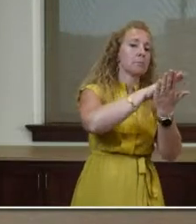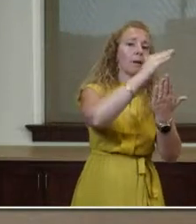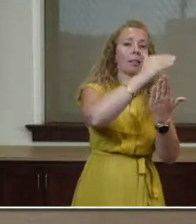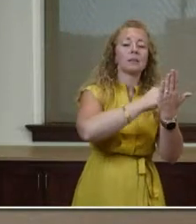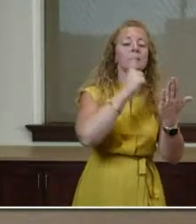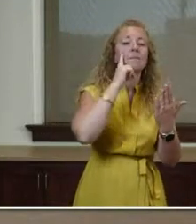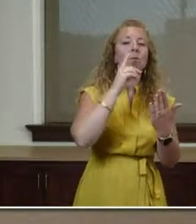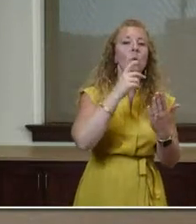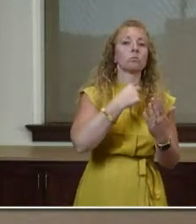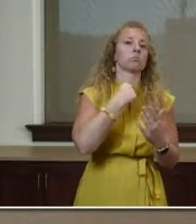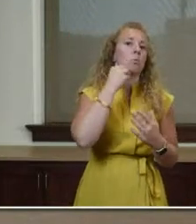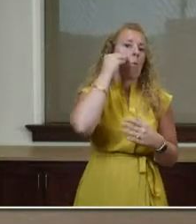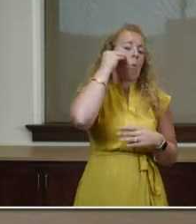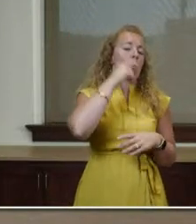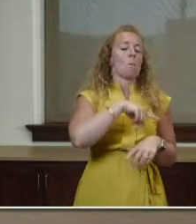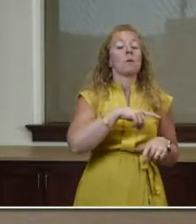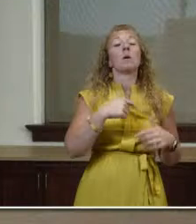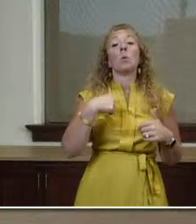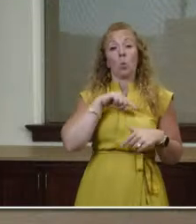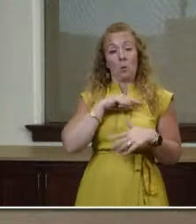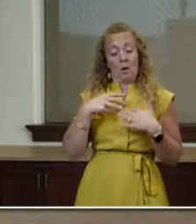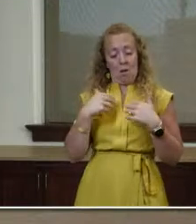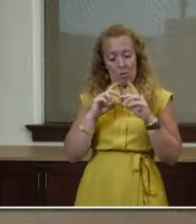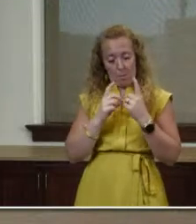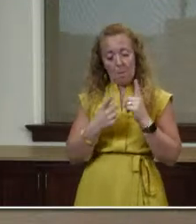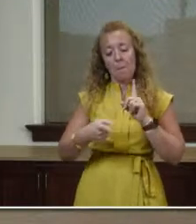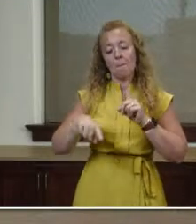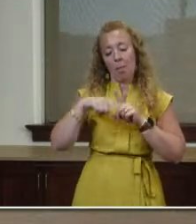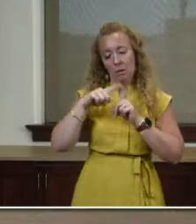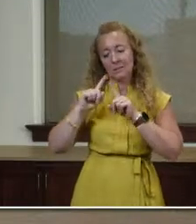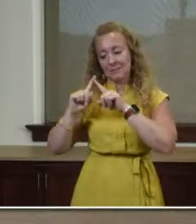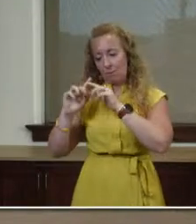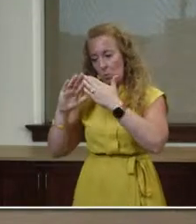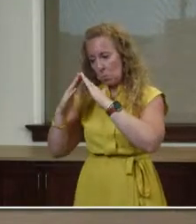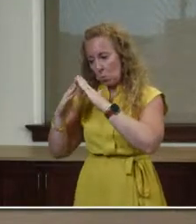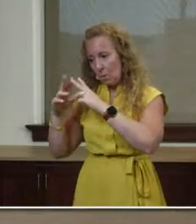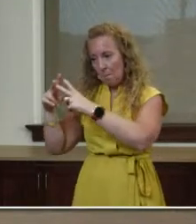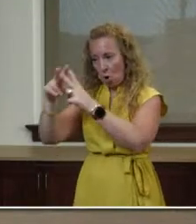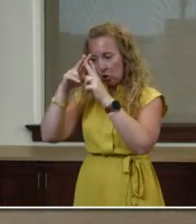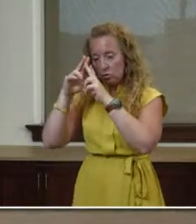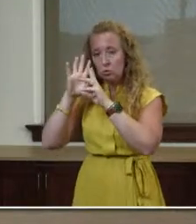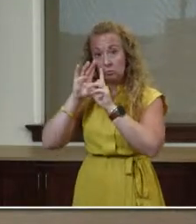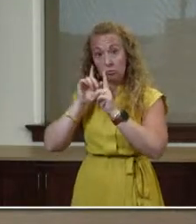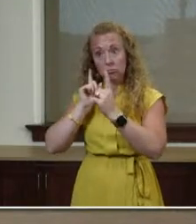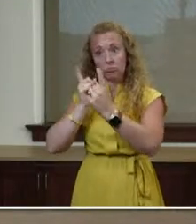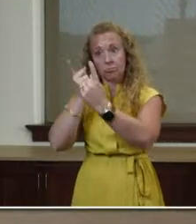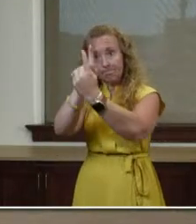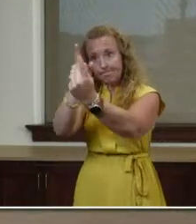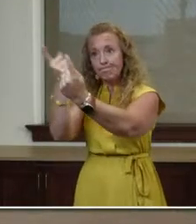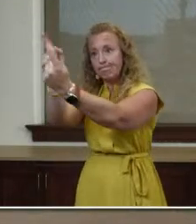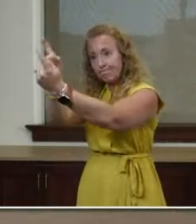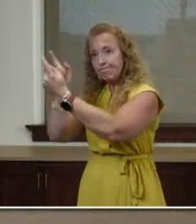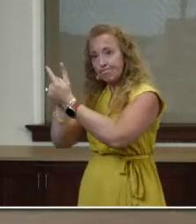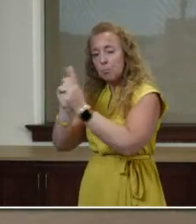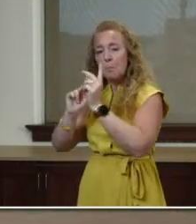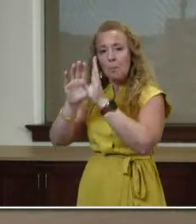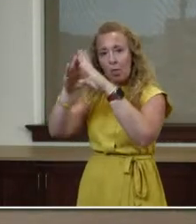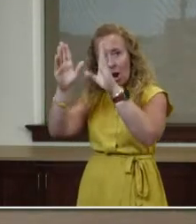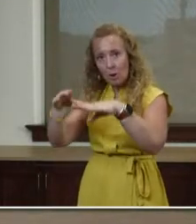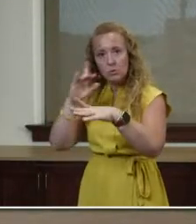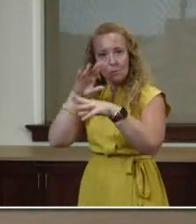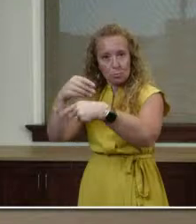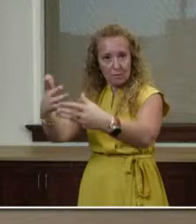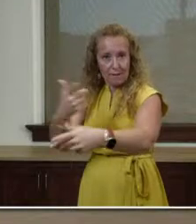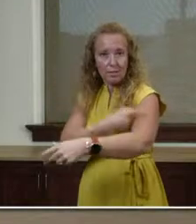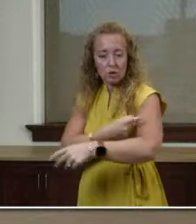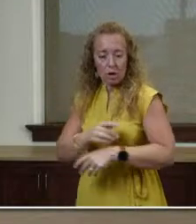both the Allegheny County Health Department as well as a number of community partners are going out and giving vaccines in people's homes when we get those calls. So we're doing